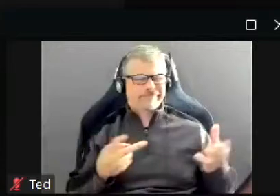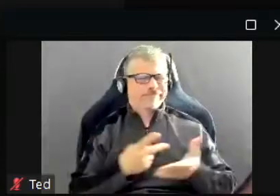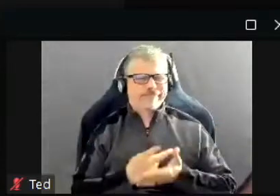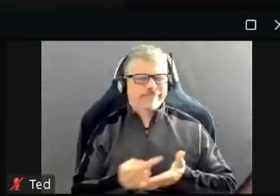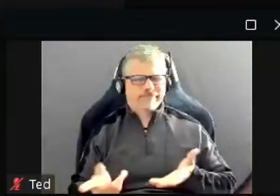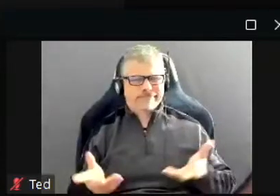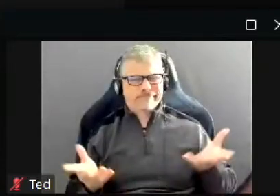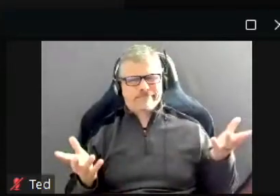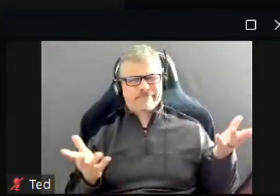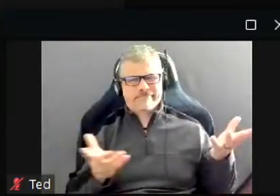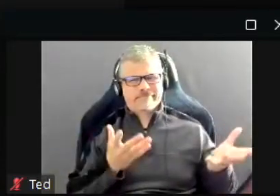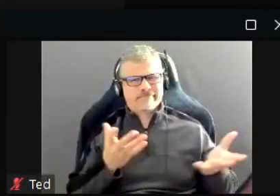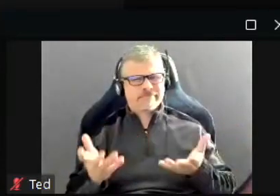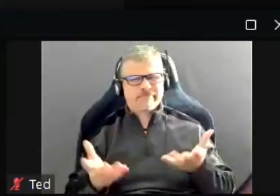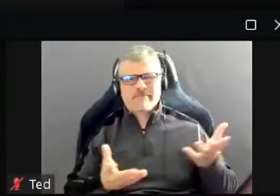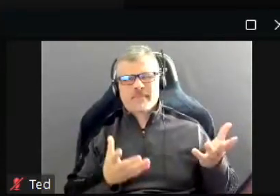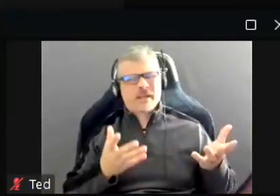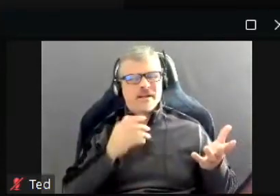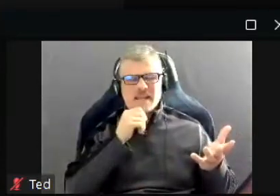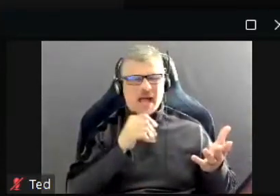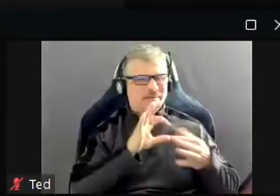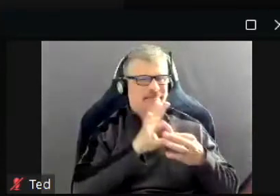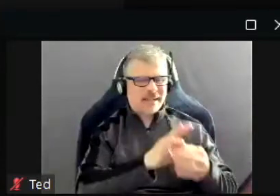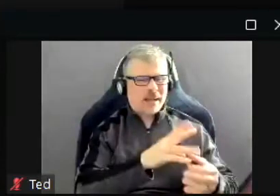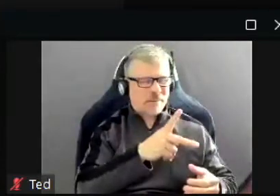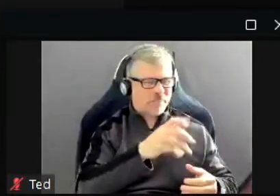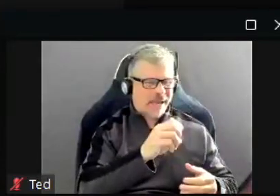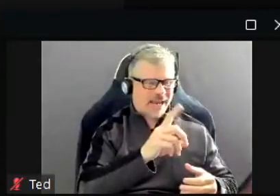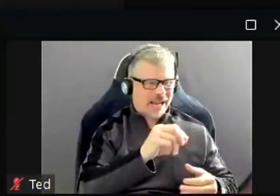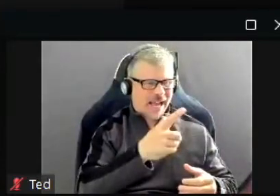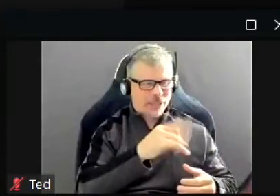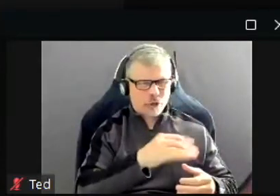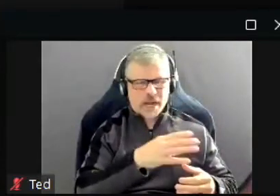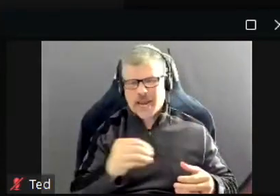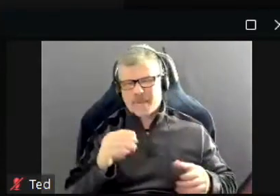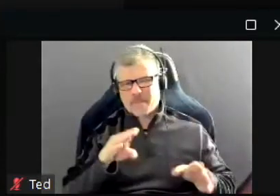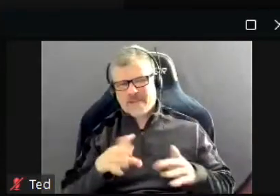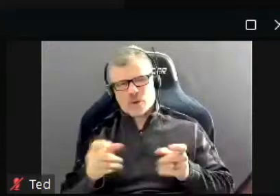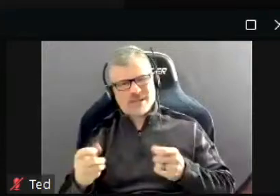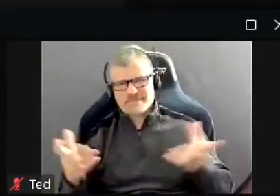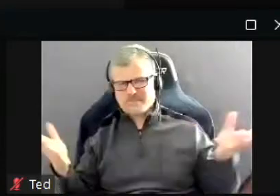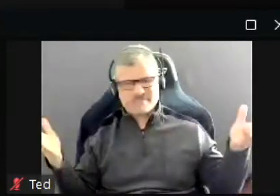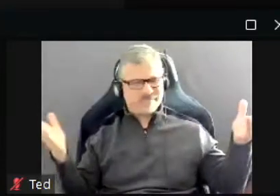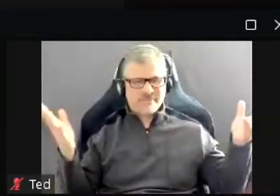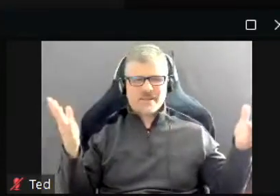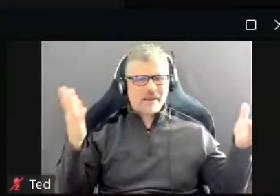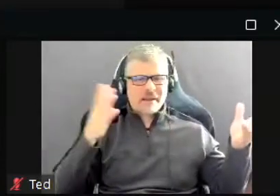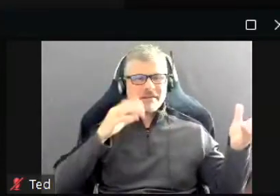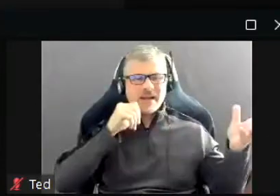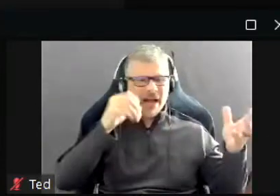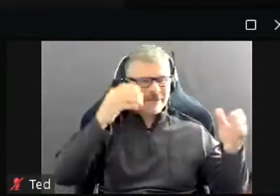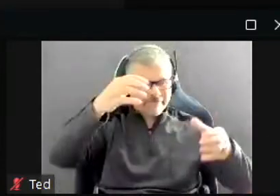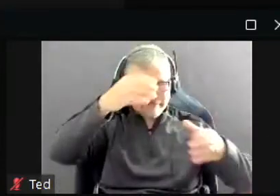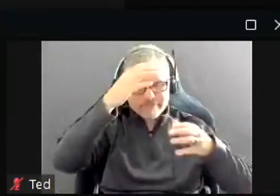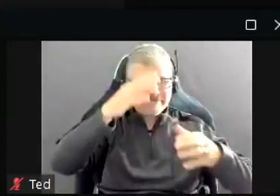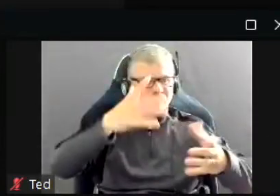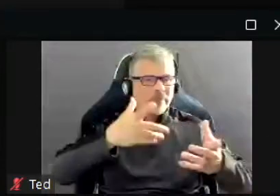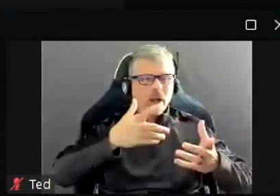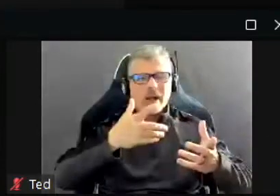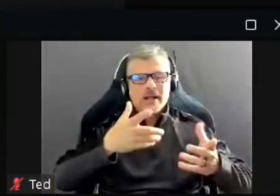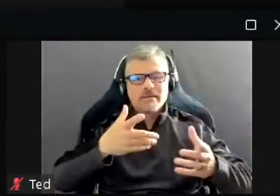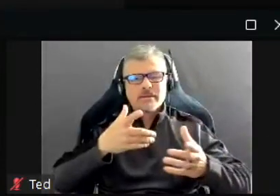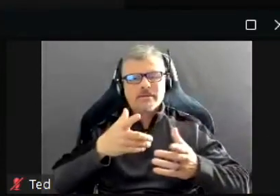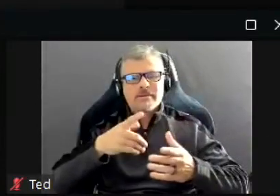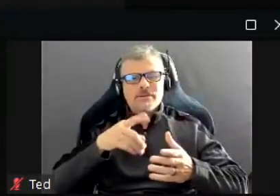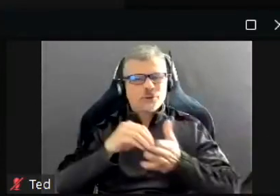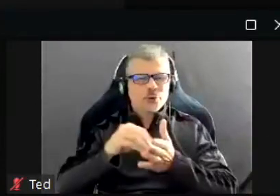not even pedagogy or behavior management that is even knowledgeable of those students or those conditional teachers that are in there. So